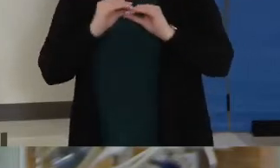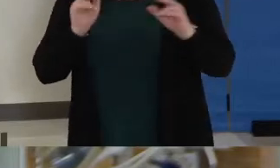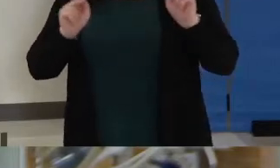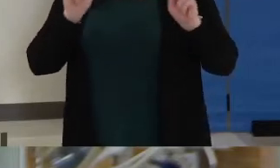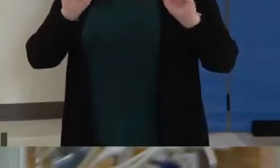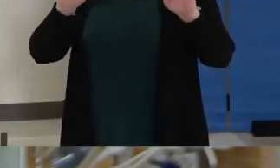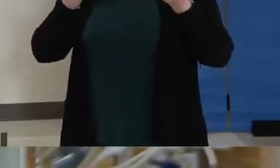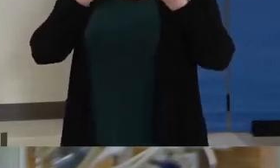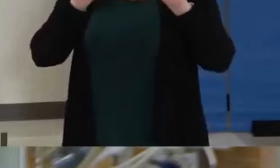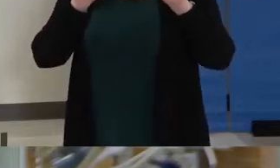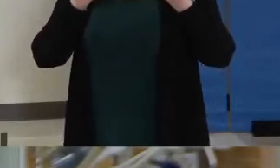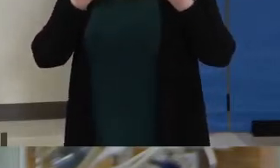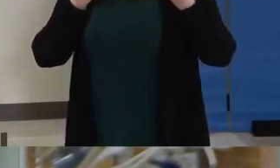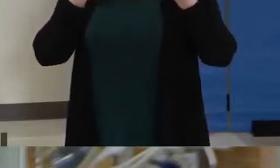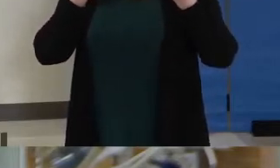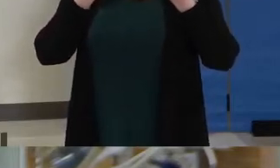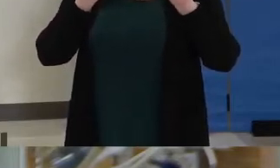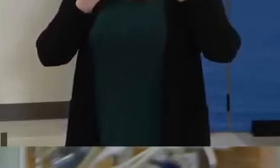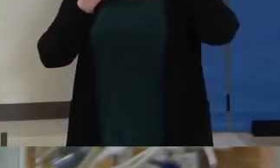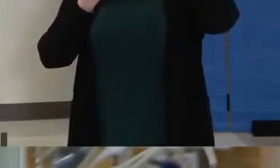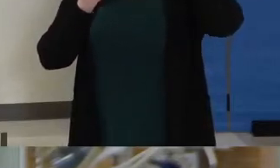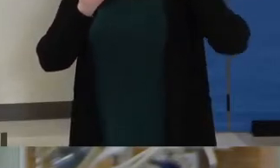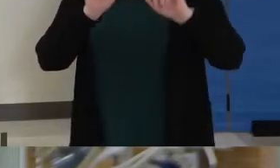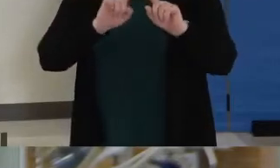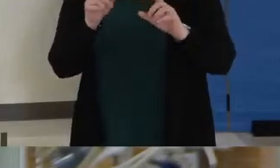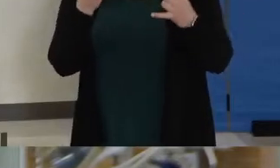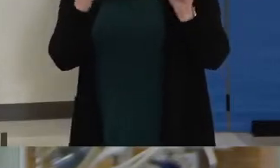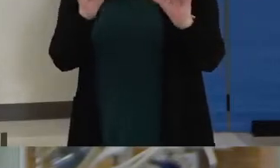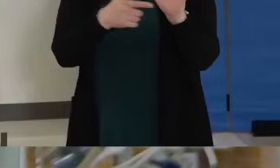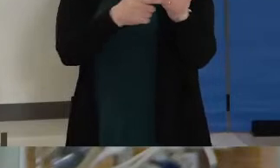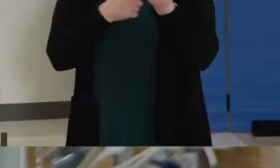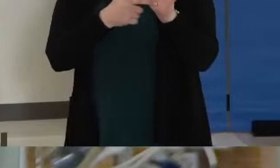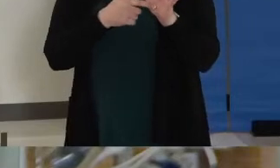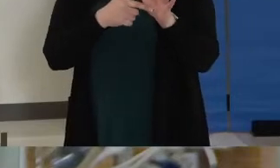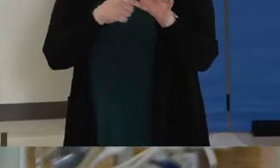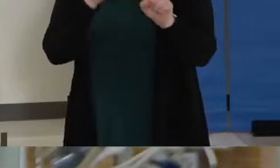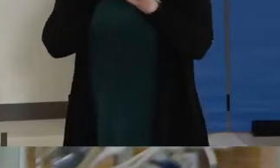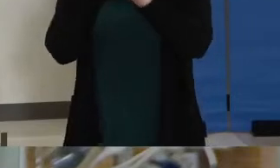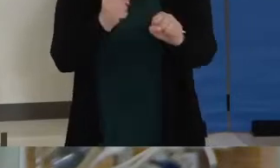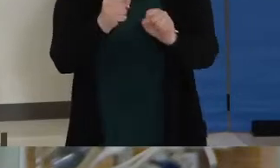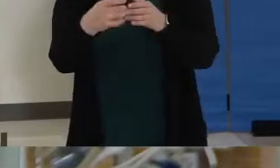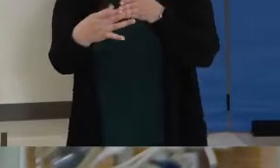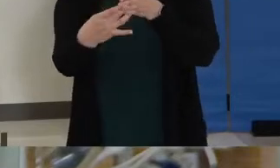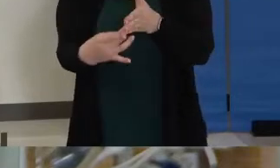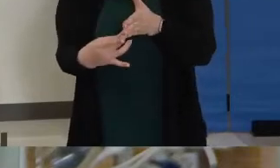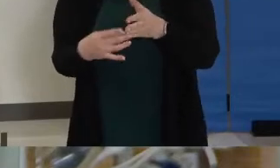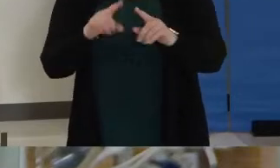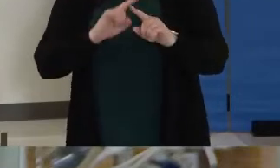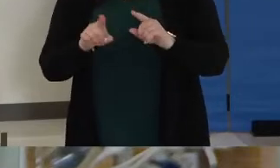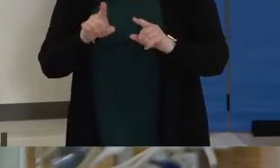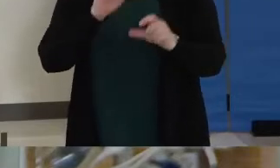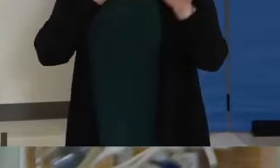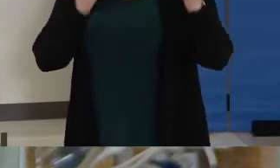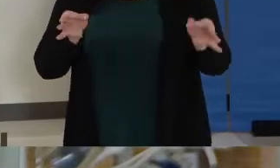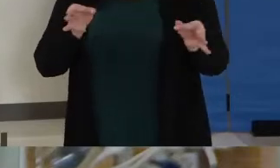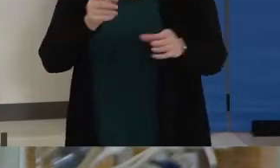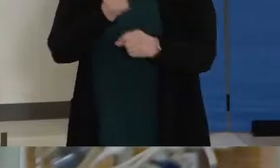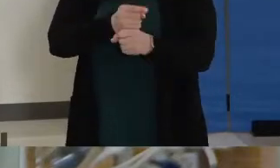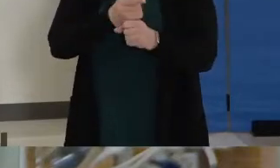paying attention, but it still takes fierce leadership. None of this is going to be easy, but it's the absolute right thing to